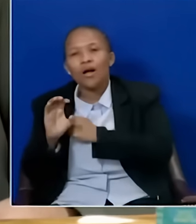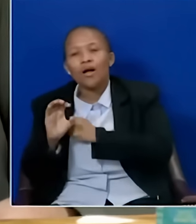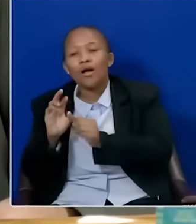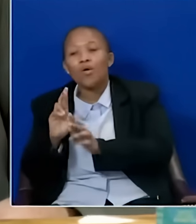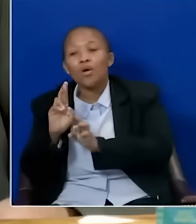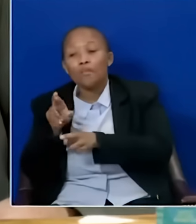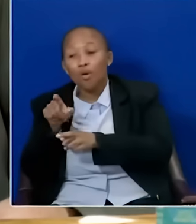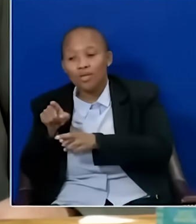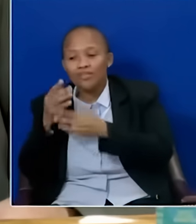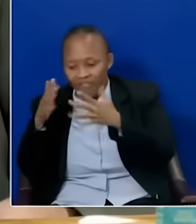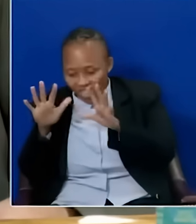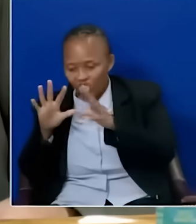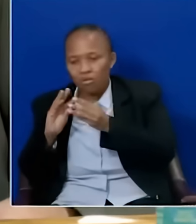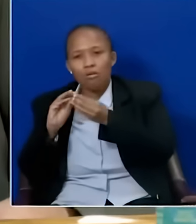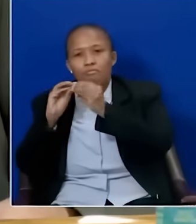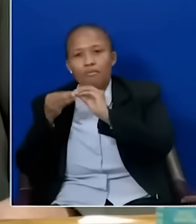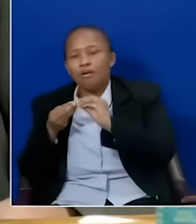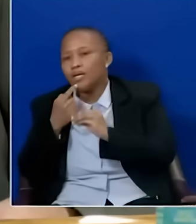that 10.2